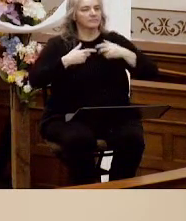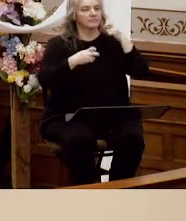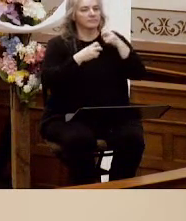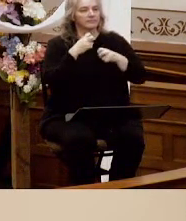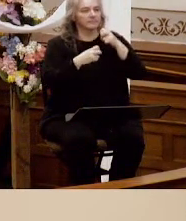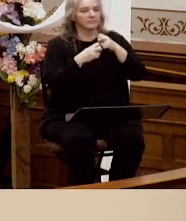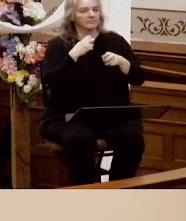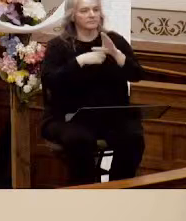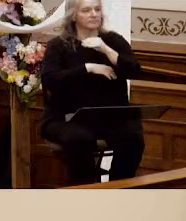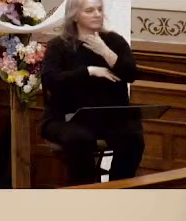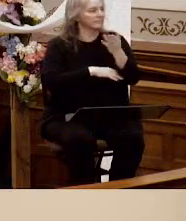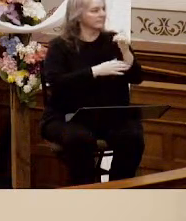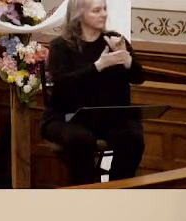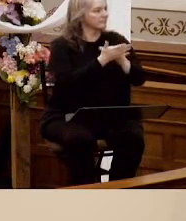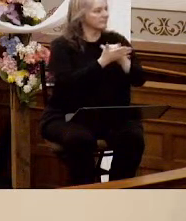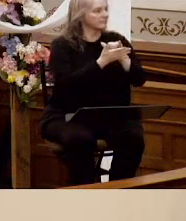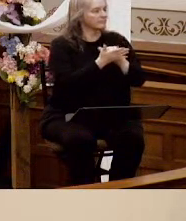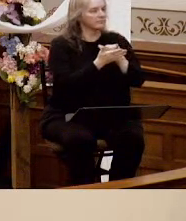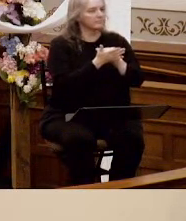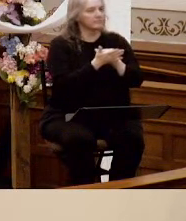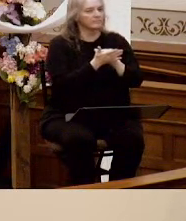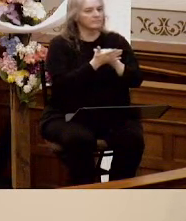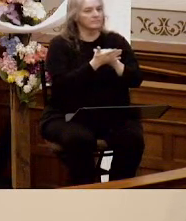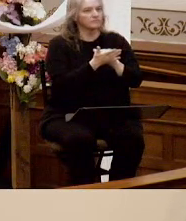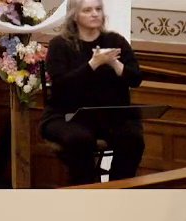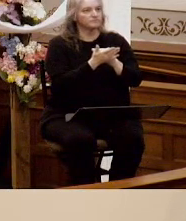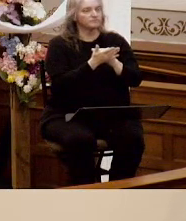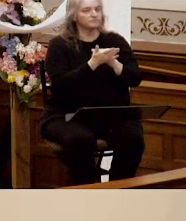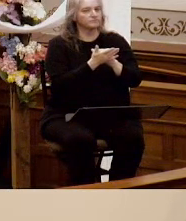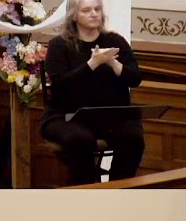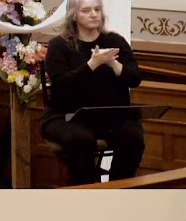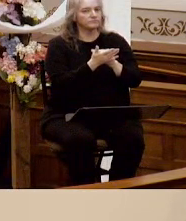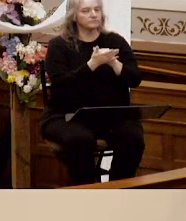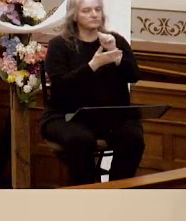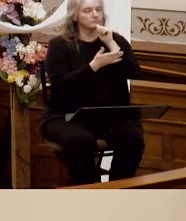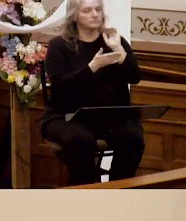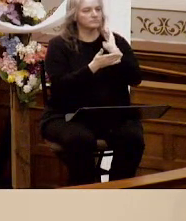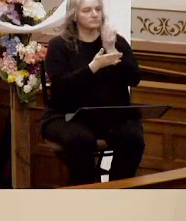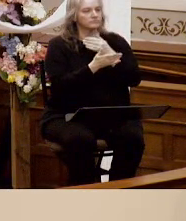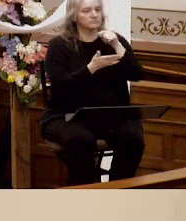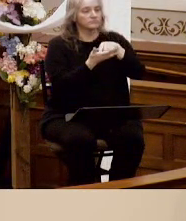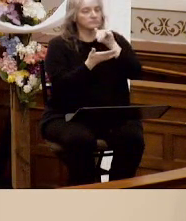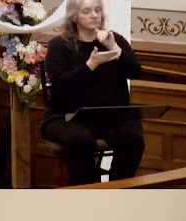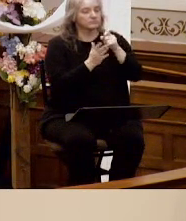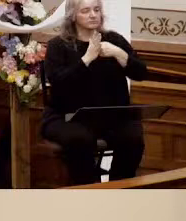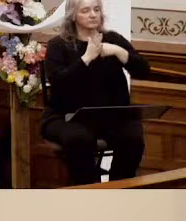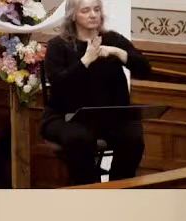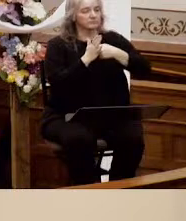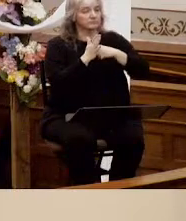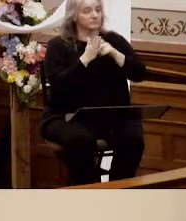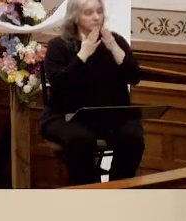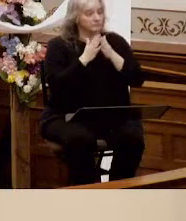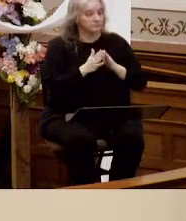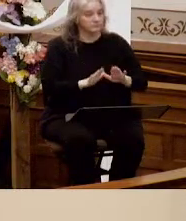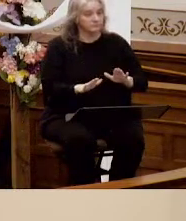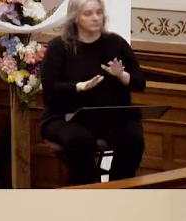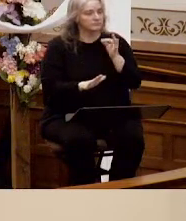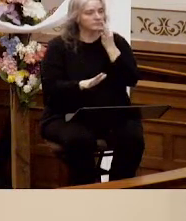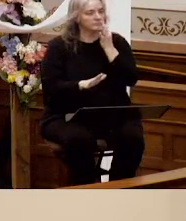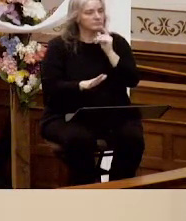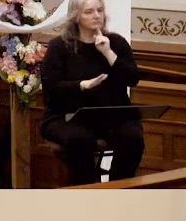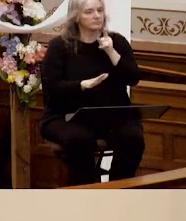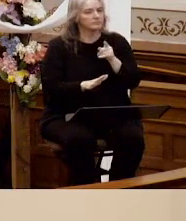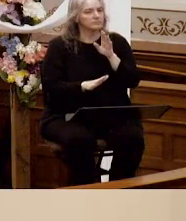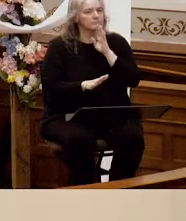the things that keep us locked up. This is the key to peace. As soon as truth is spoken and